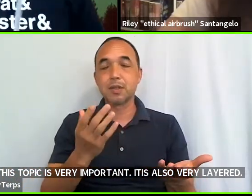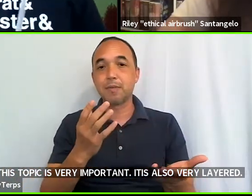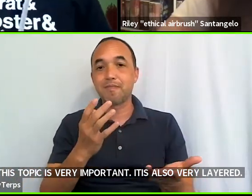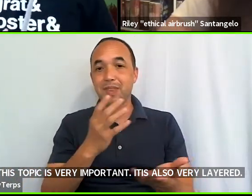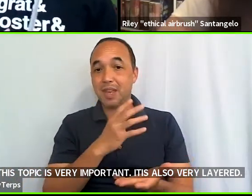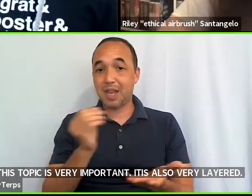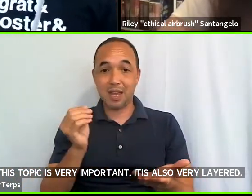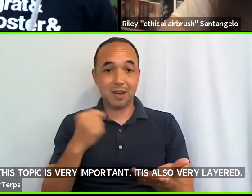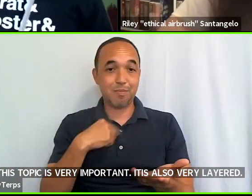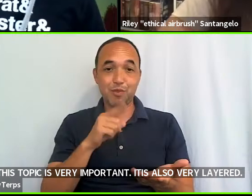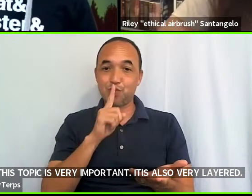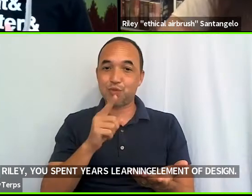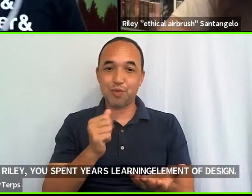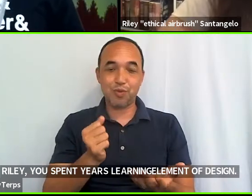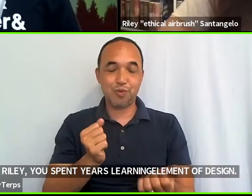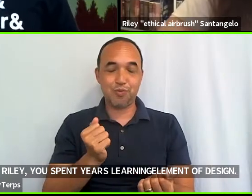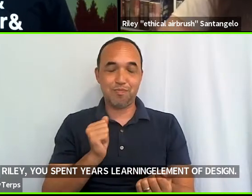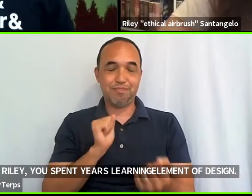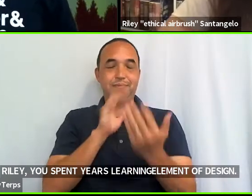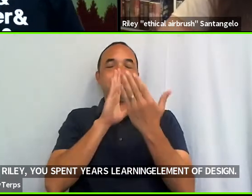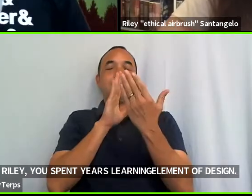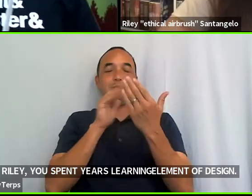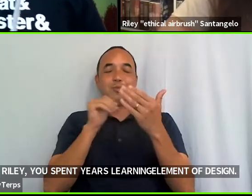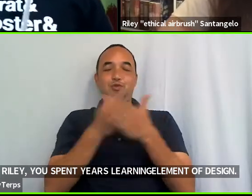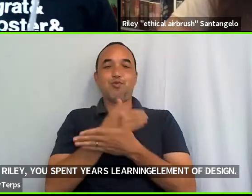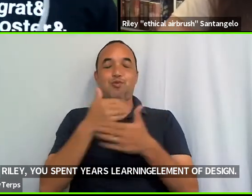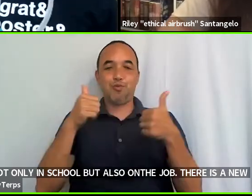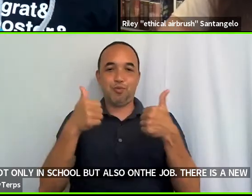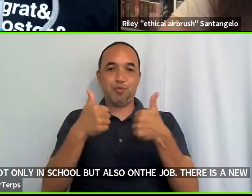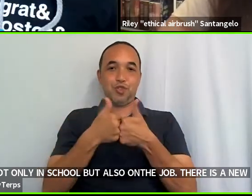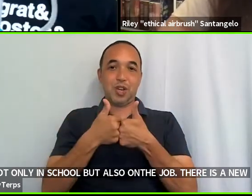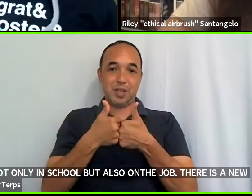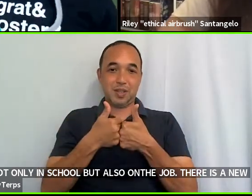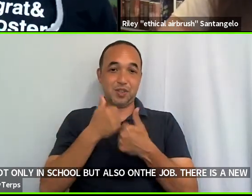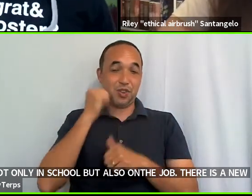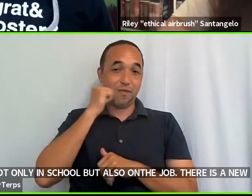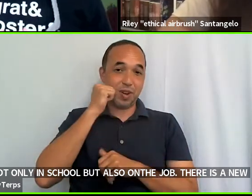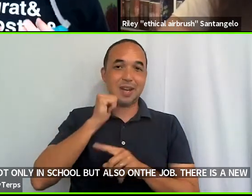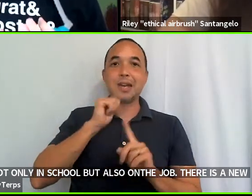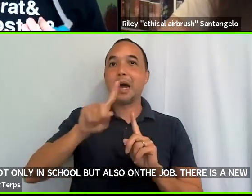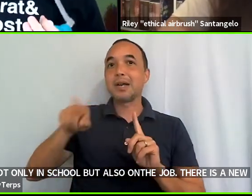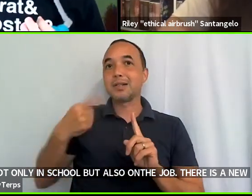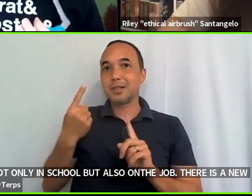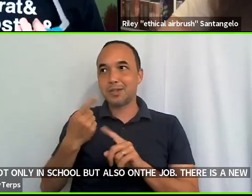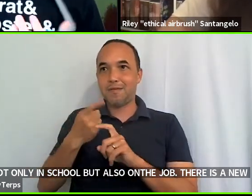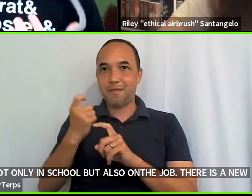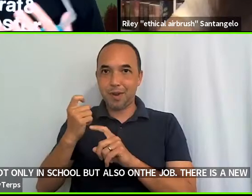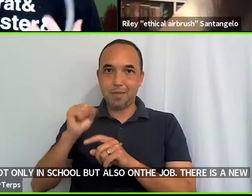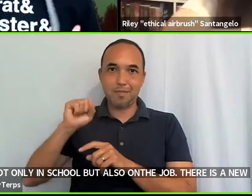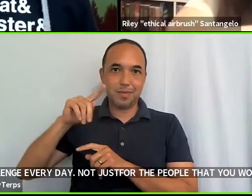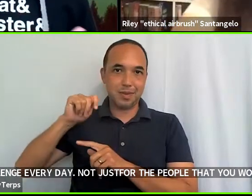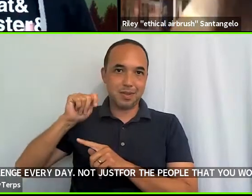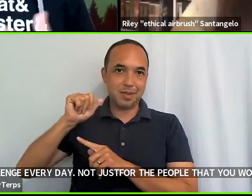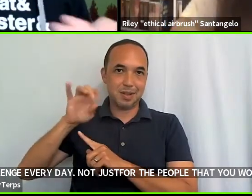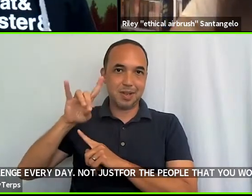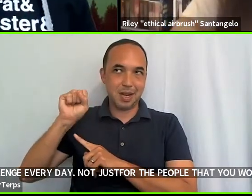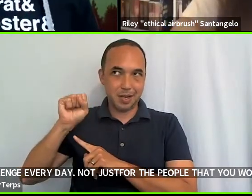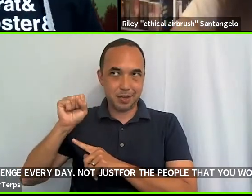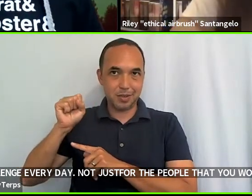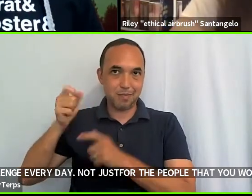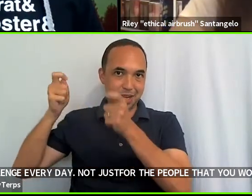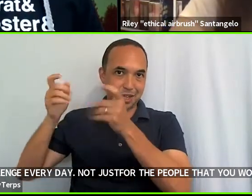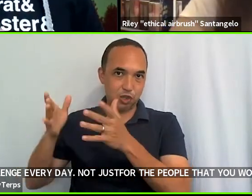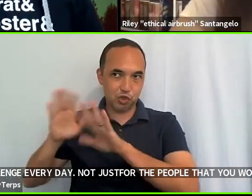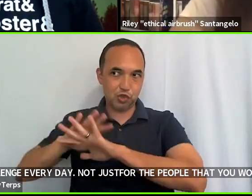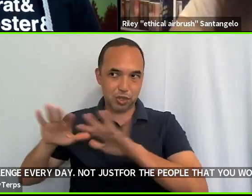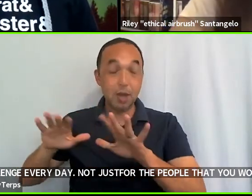challenge every day, I'm sure, not just with the people that you work with who run stands, but there's so much to learn and so much more to